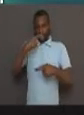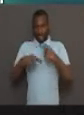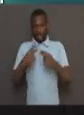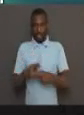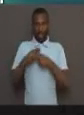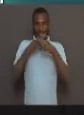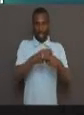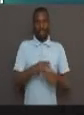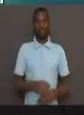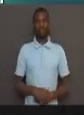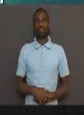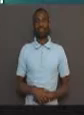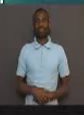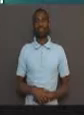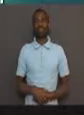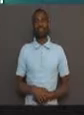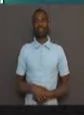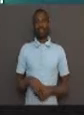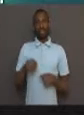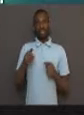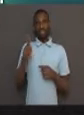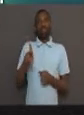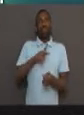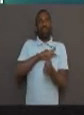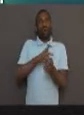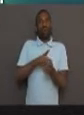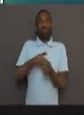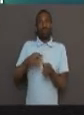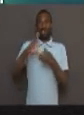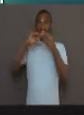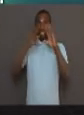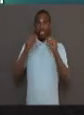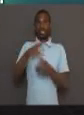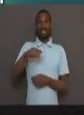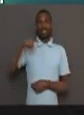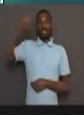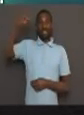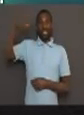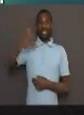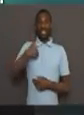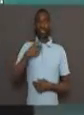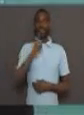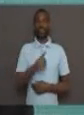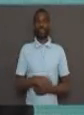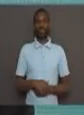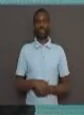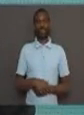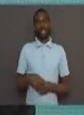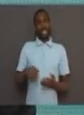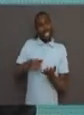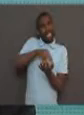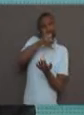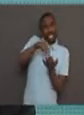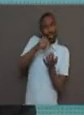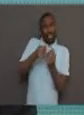reaction. It is what powers the stars and the sun.